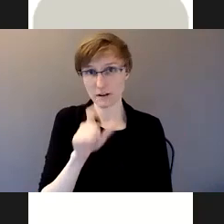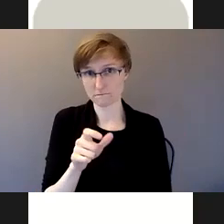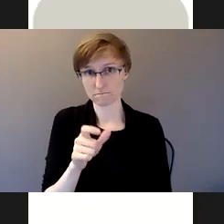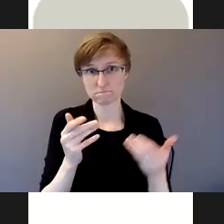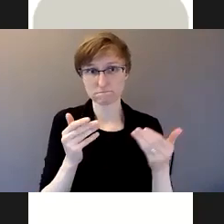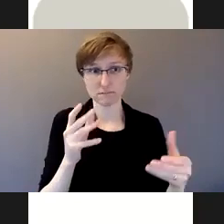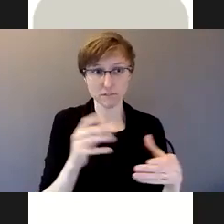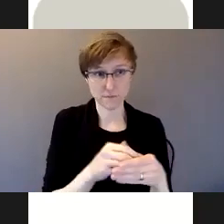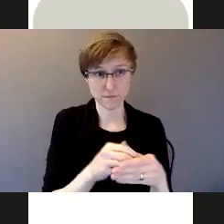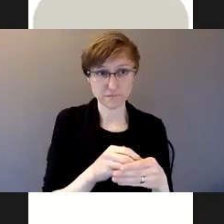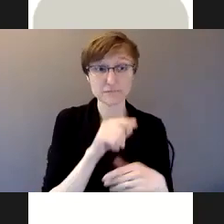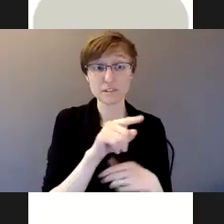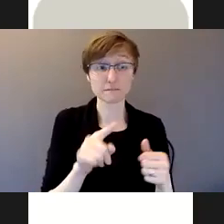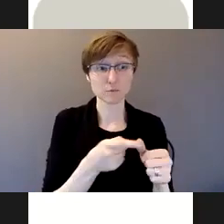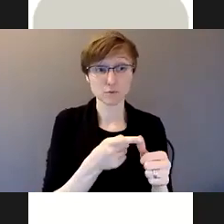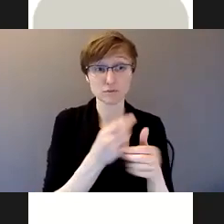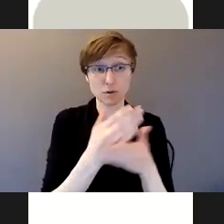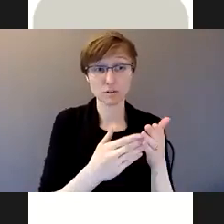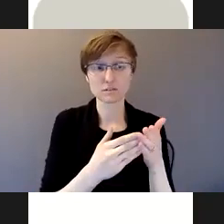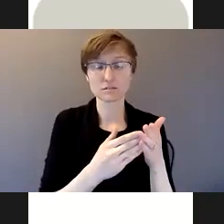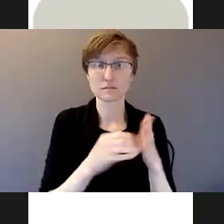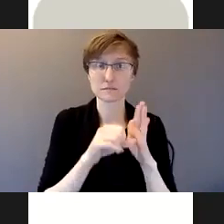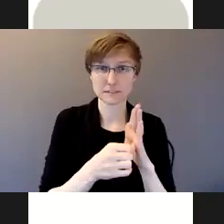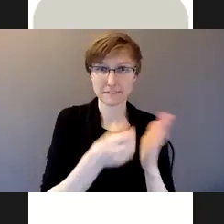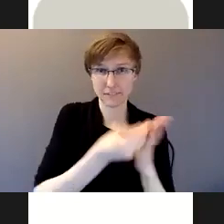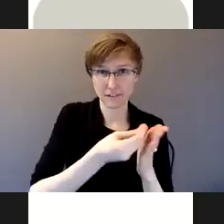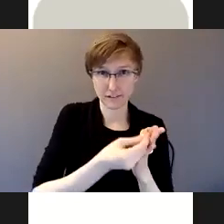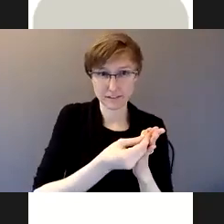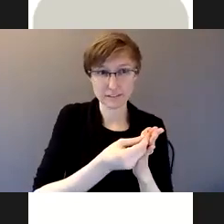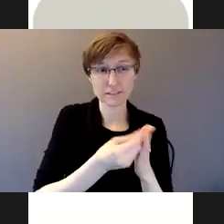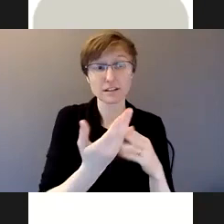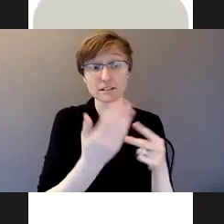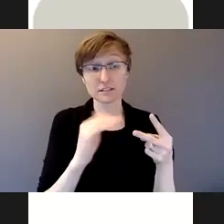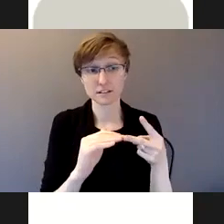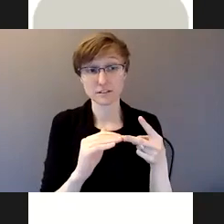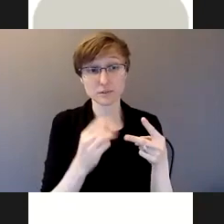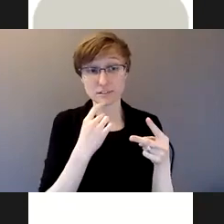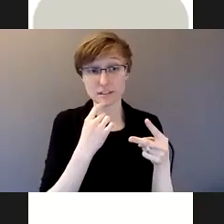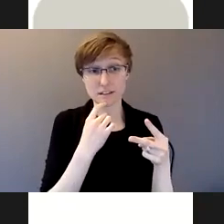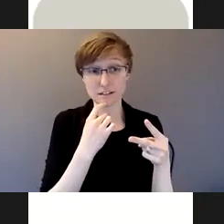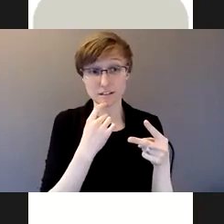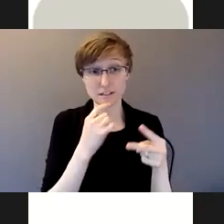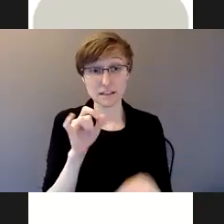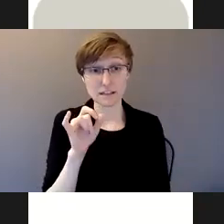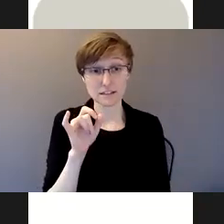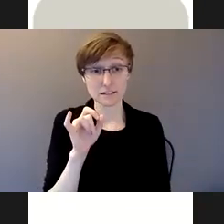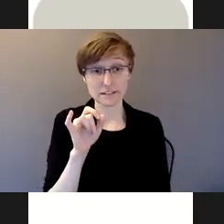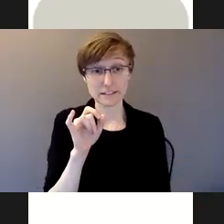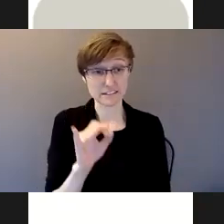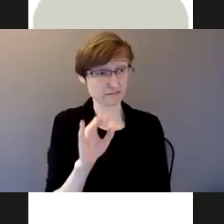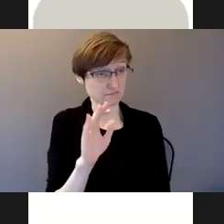is talking about mainly finances. The second one is saying that the court shall not appoint someone if it's satisfied that there's no